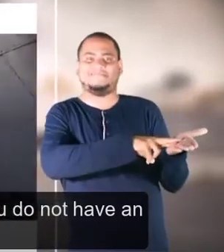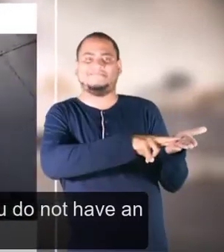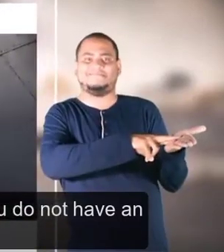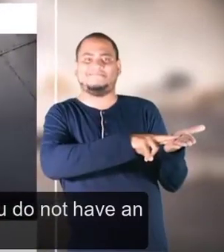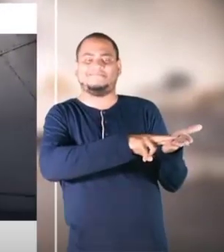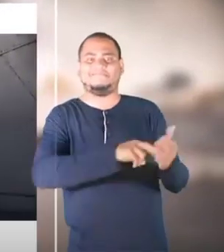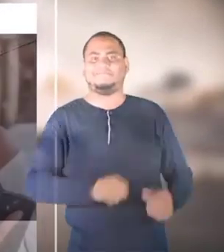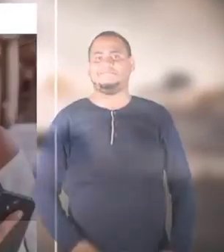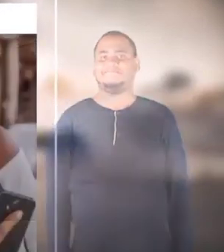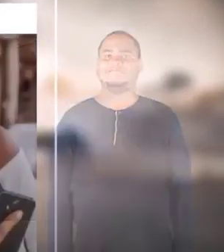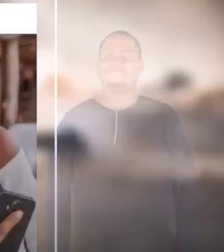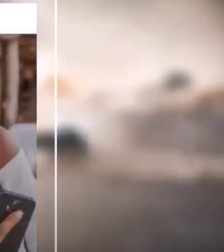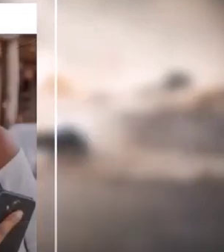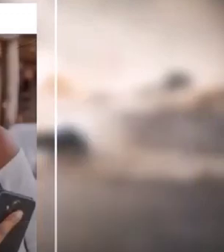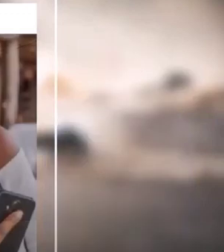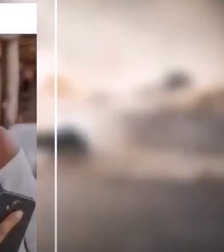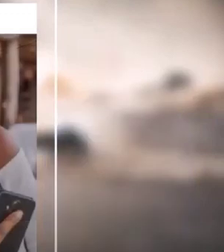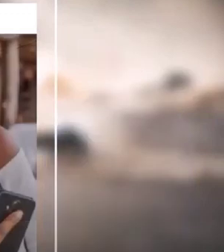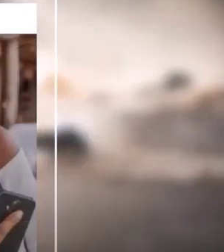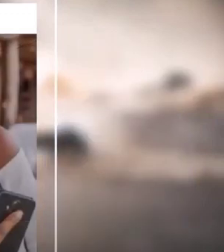eCitizen account.